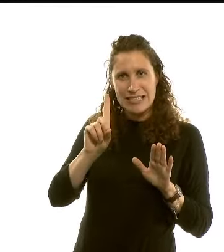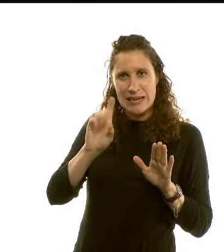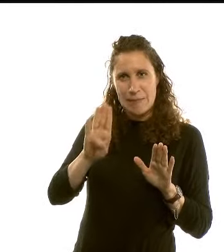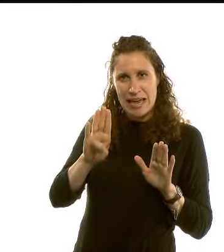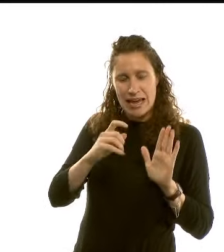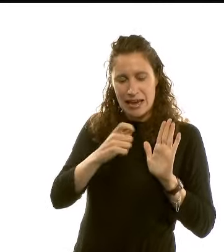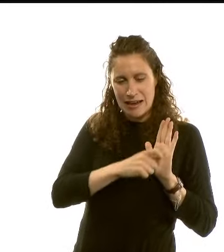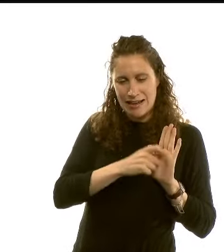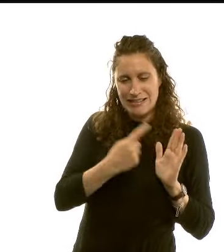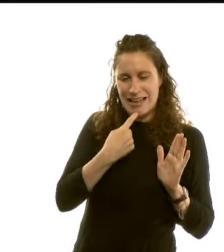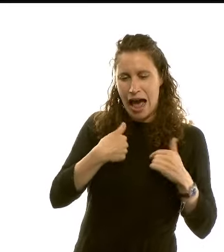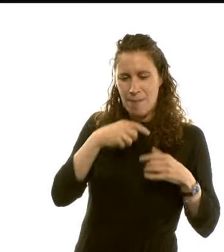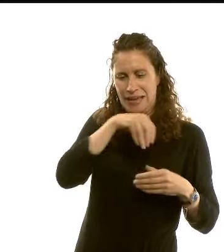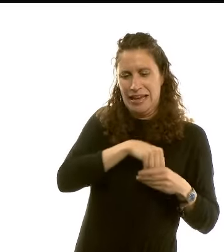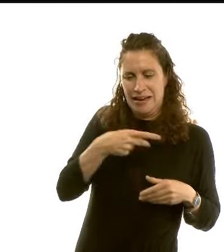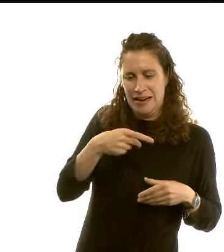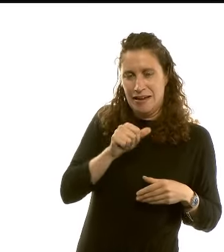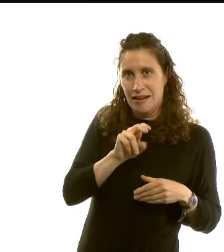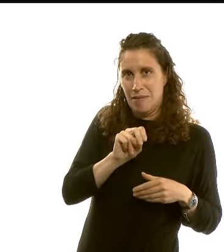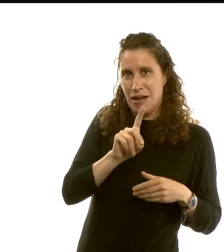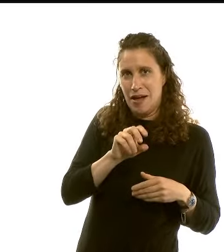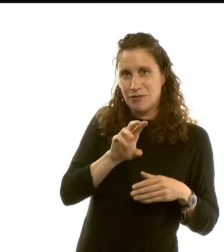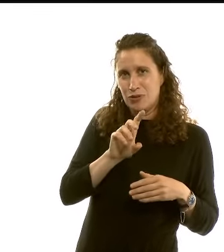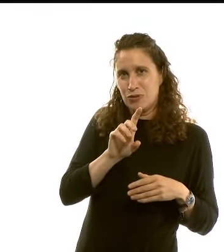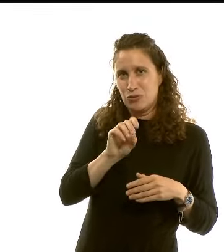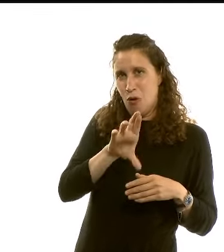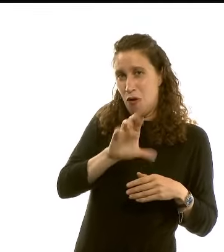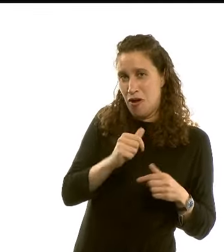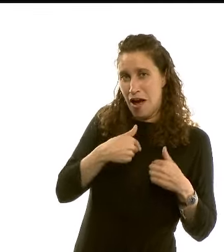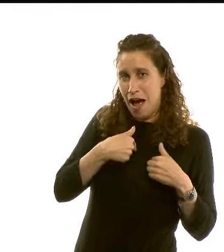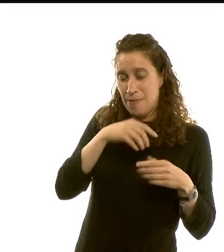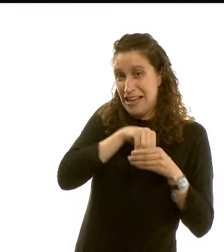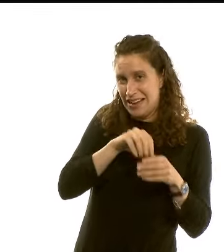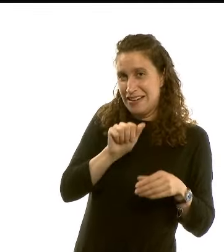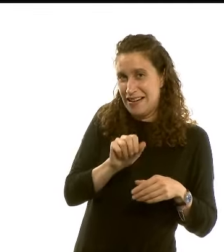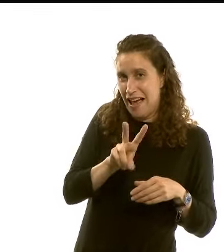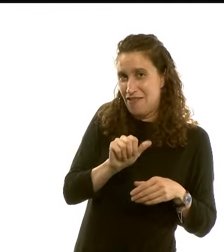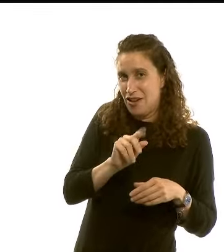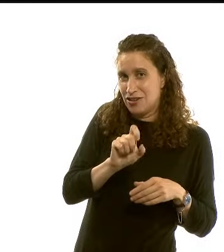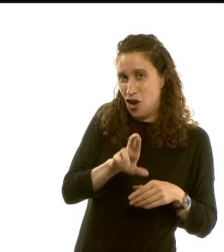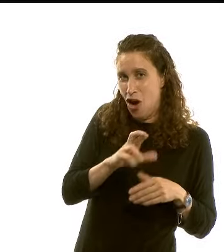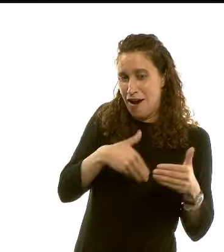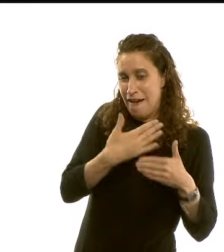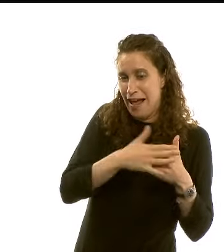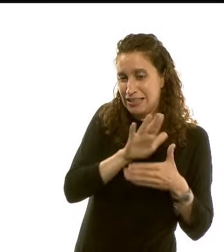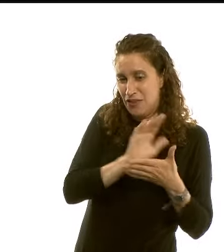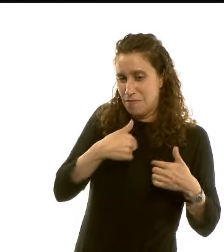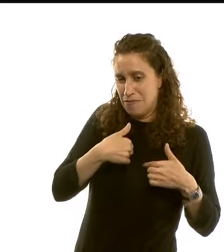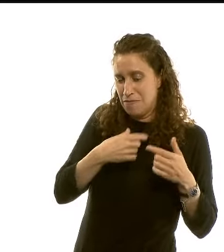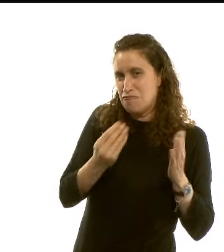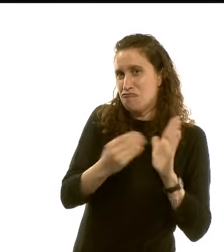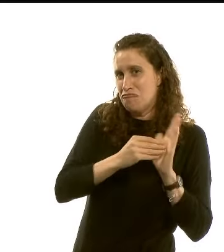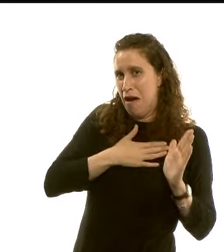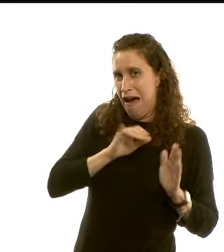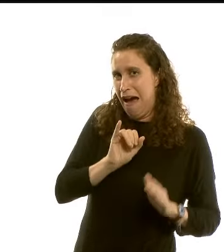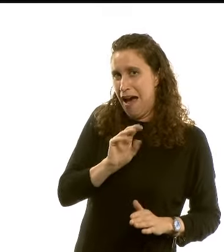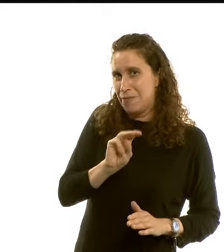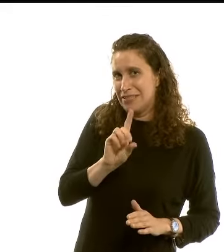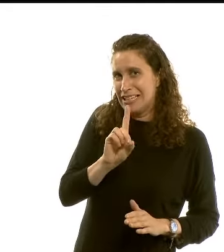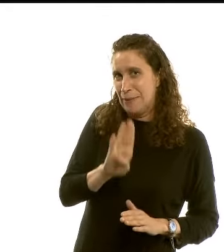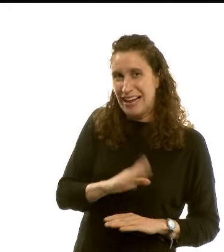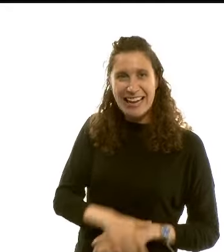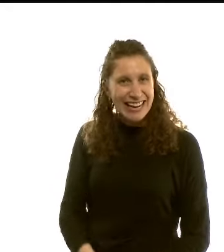Quickly? Yeah. Just Okay. give us a credit. This is what. Yeah. If I could just, I'm putting the fact that I'm in the next Avatar film on my IMDb. Thank Yeah, I'll you. make some calls. As well.